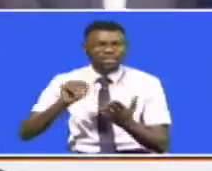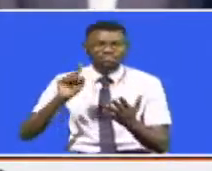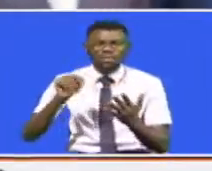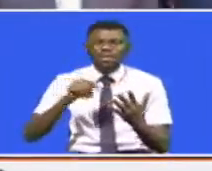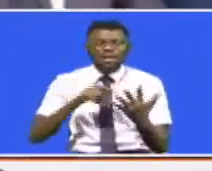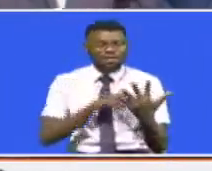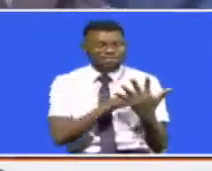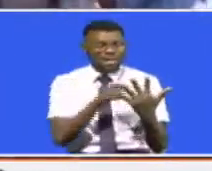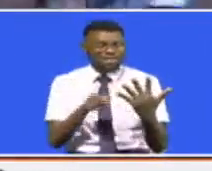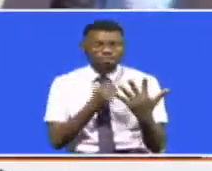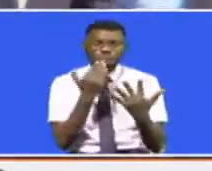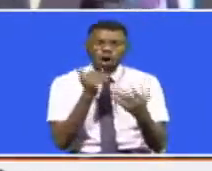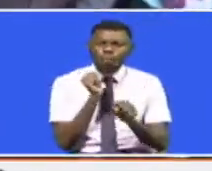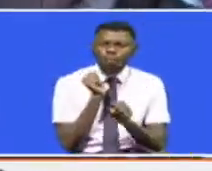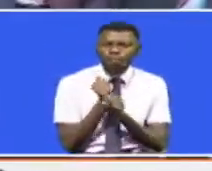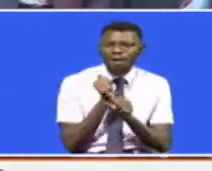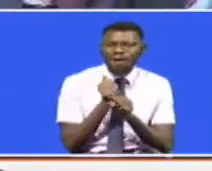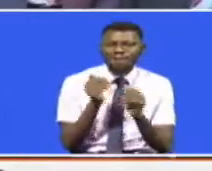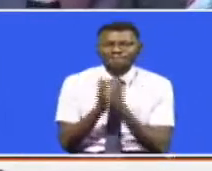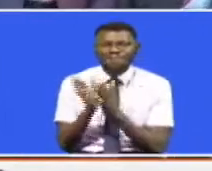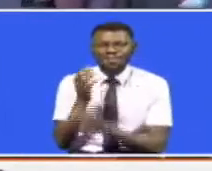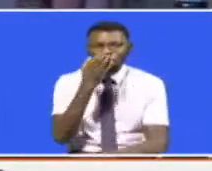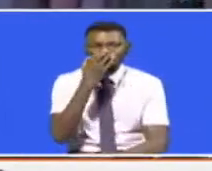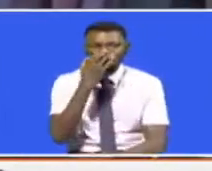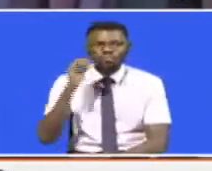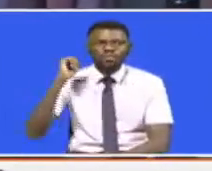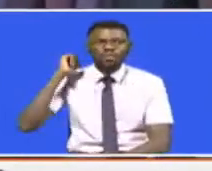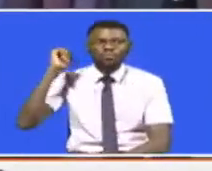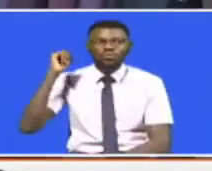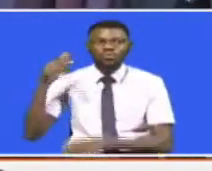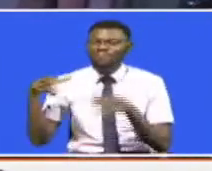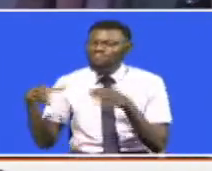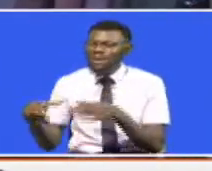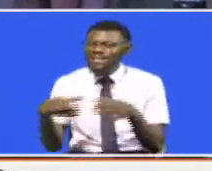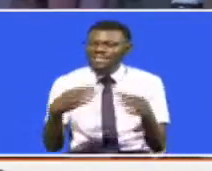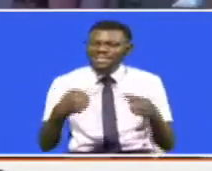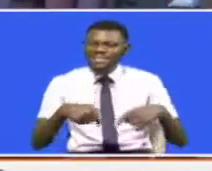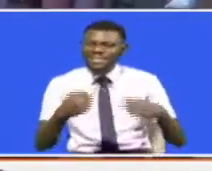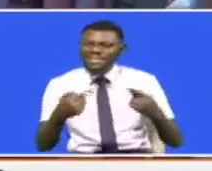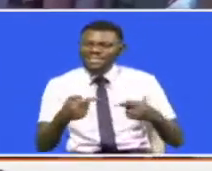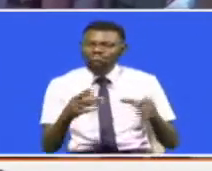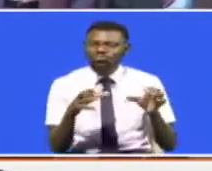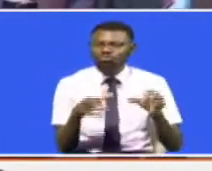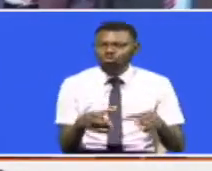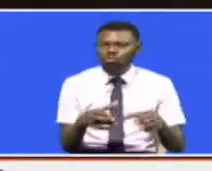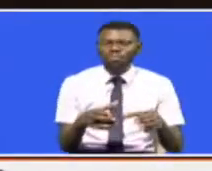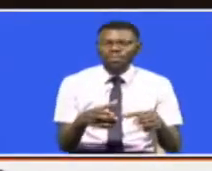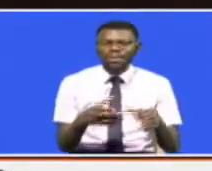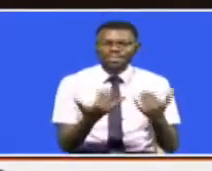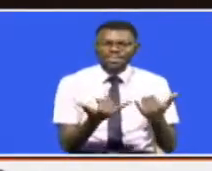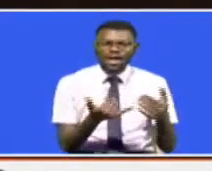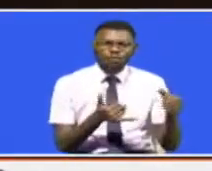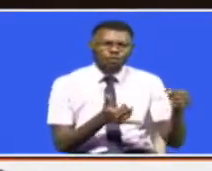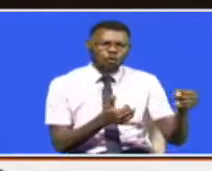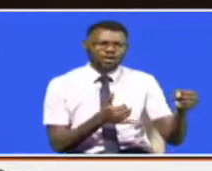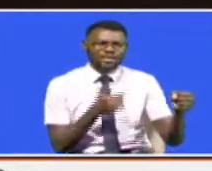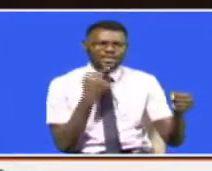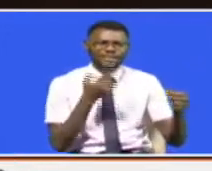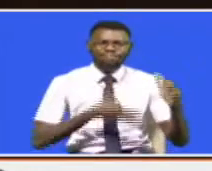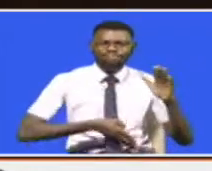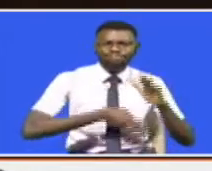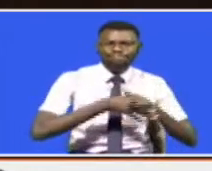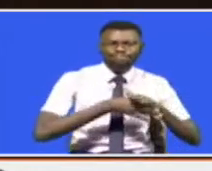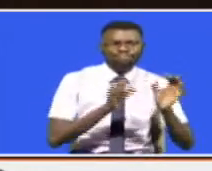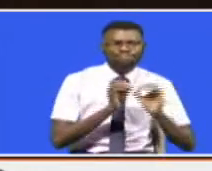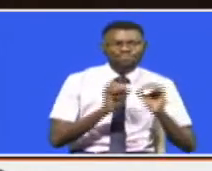President William Ruto. The political party's disputes tribunal has suspended the expulsion of the legislators. The five expelled